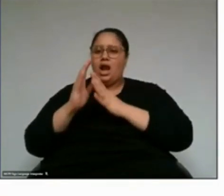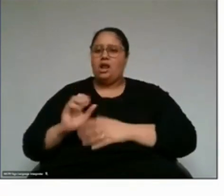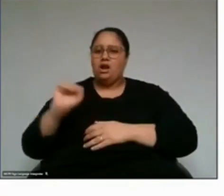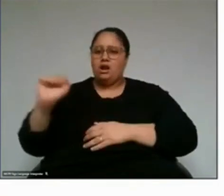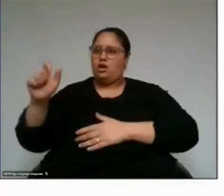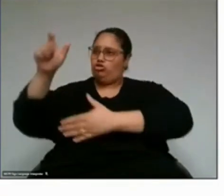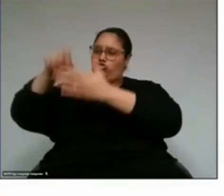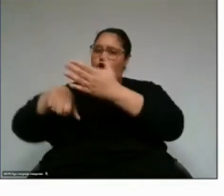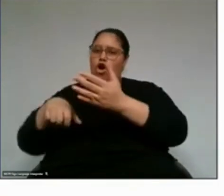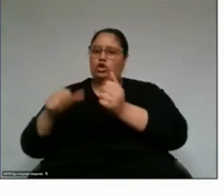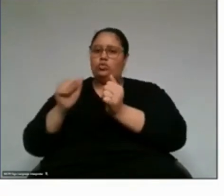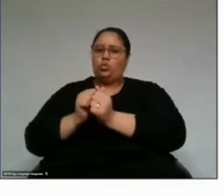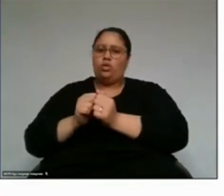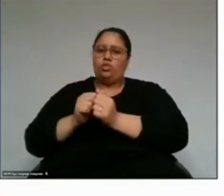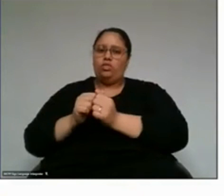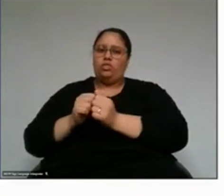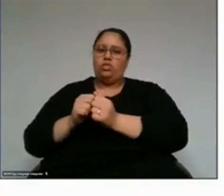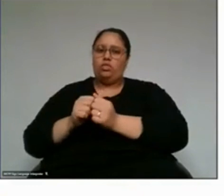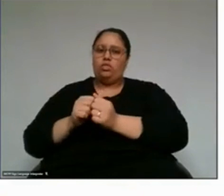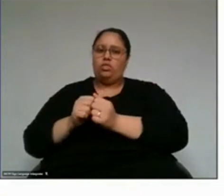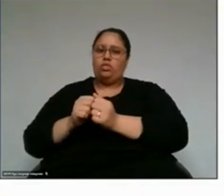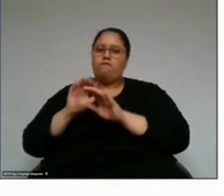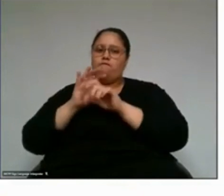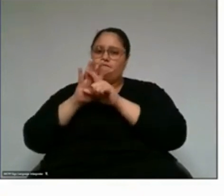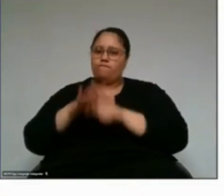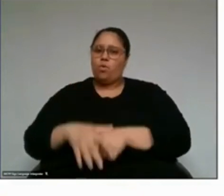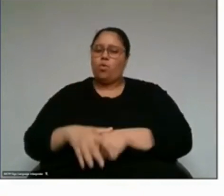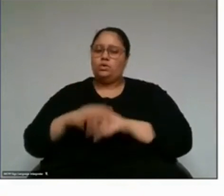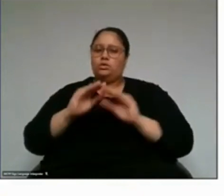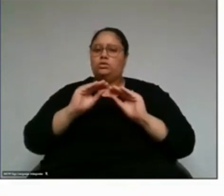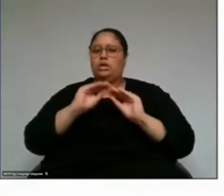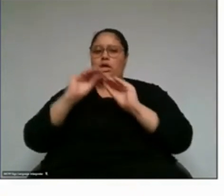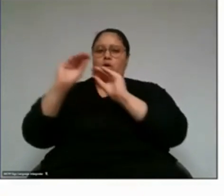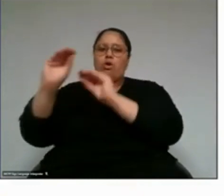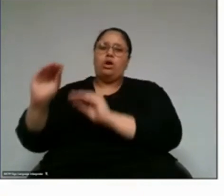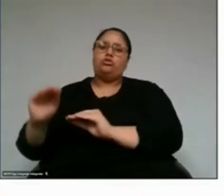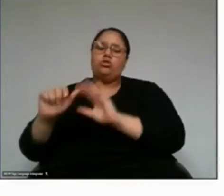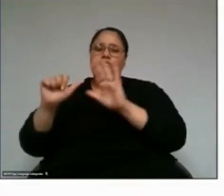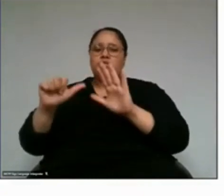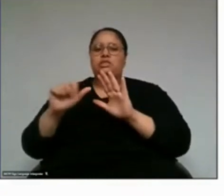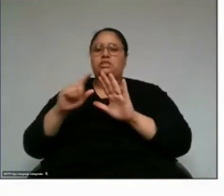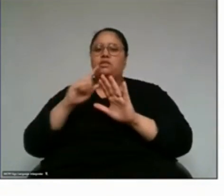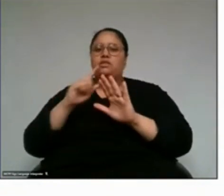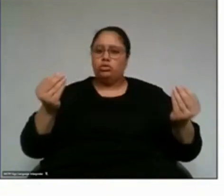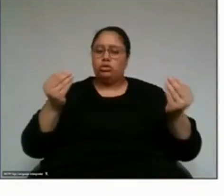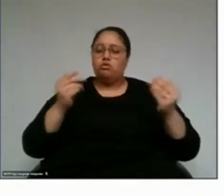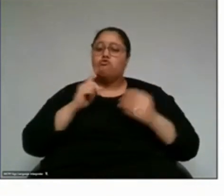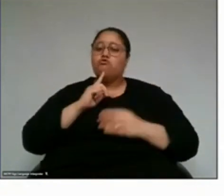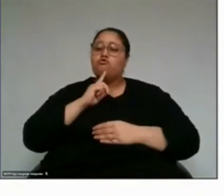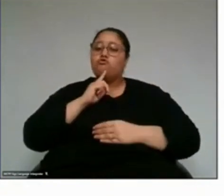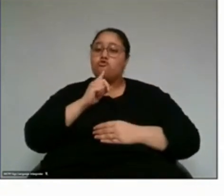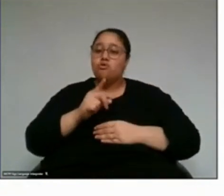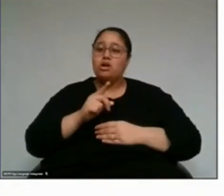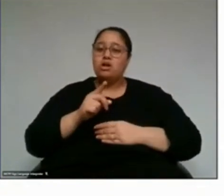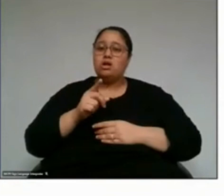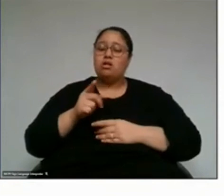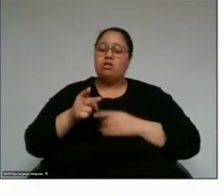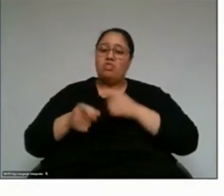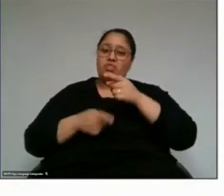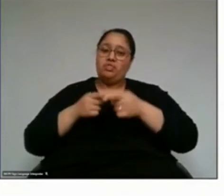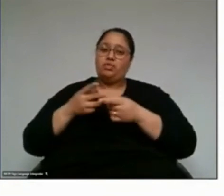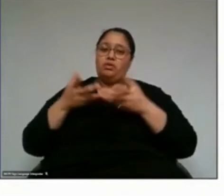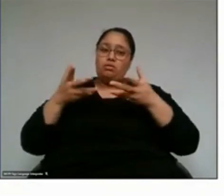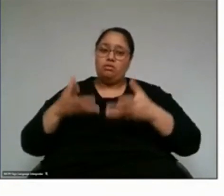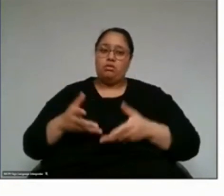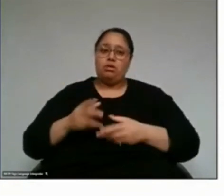charged with the forced relocation of 16,000 children. The real insult here,